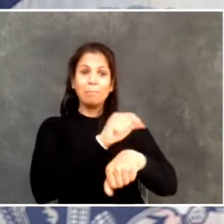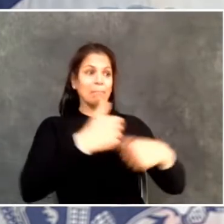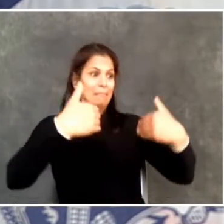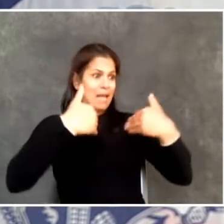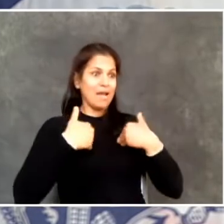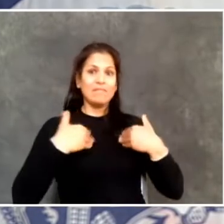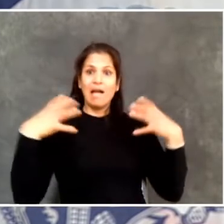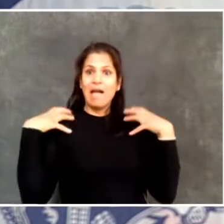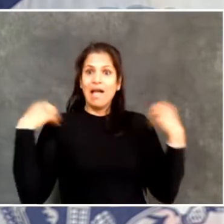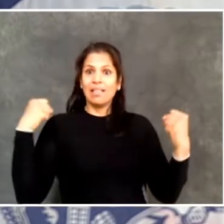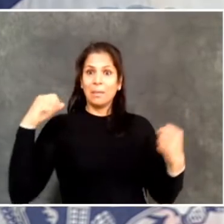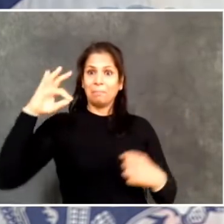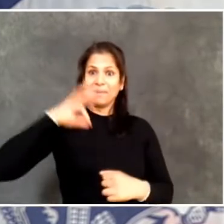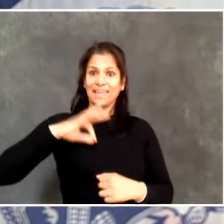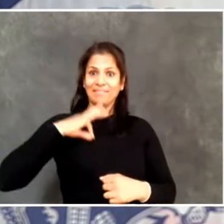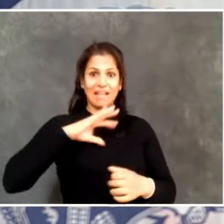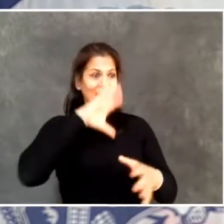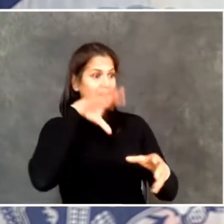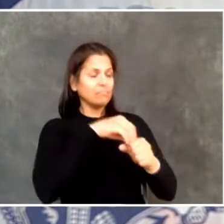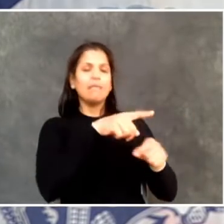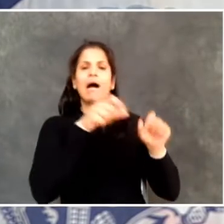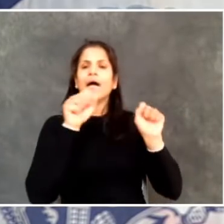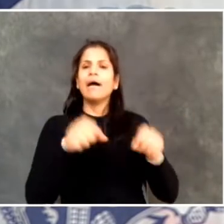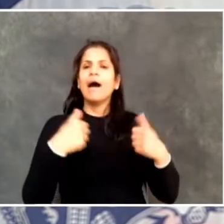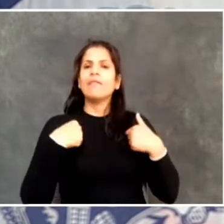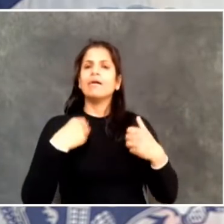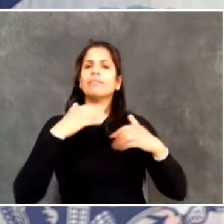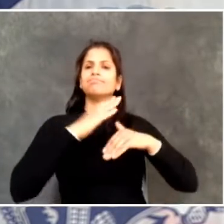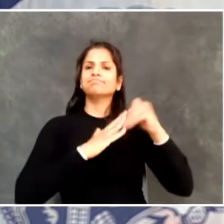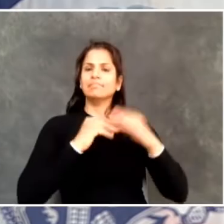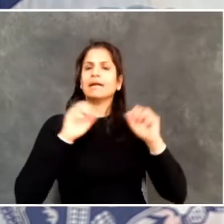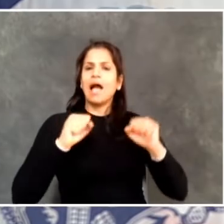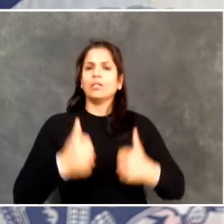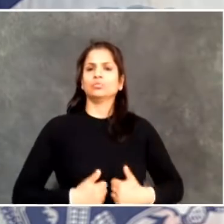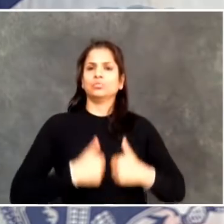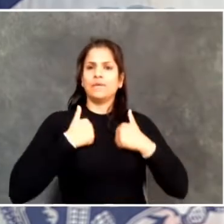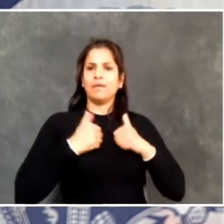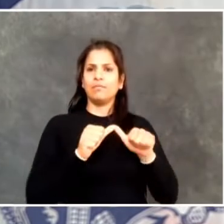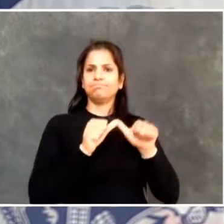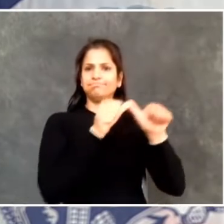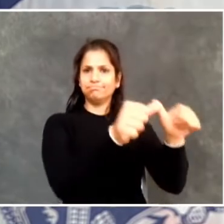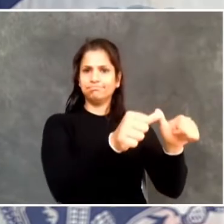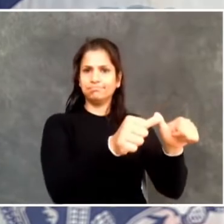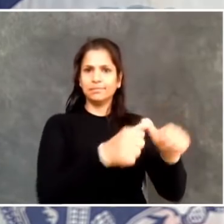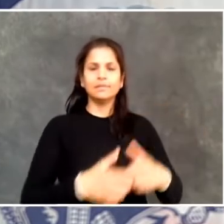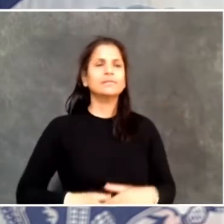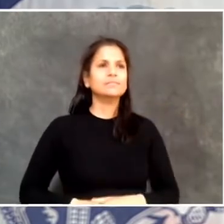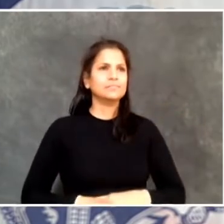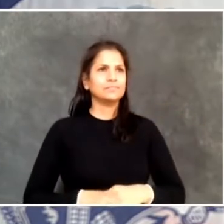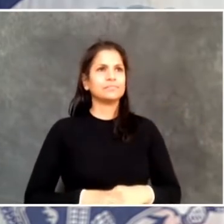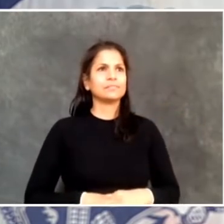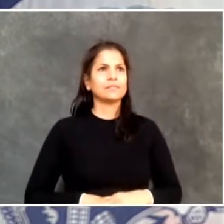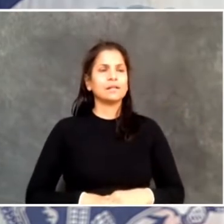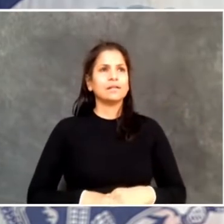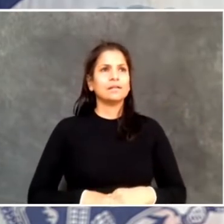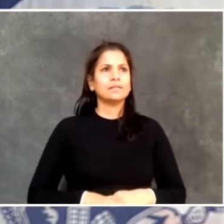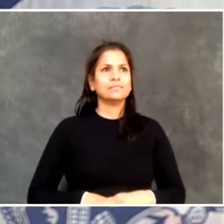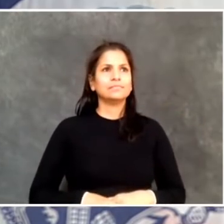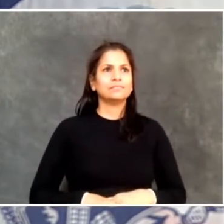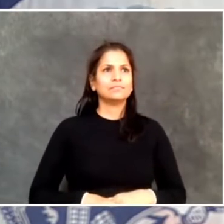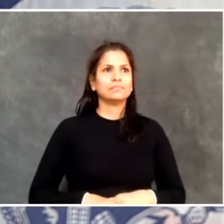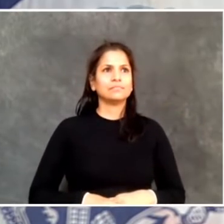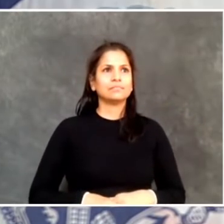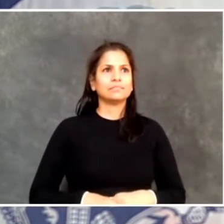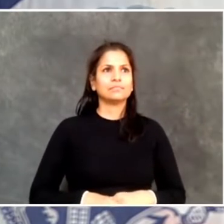it's important for us to note that where we are seeing these inequities are